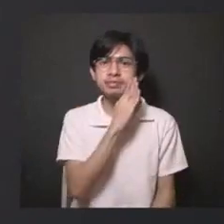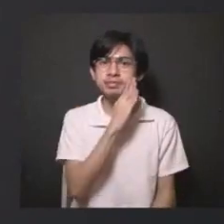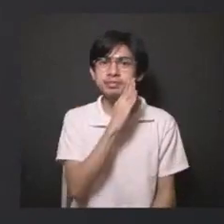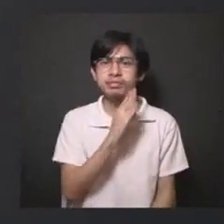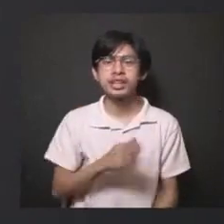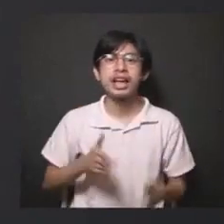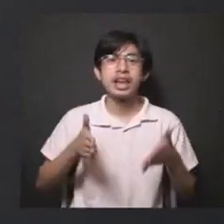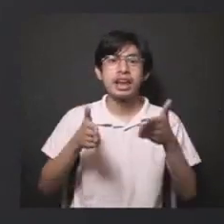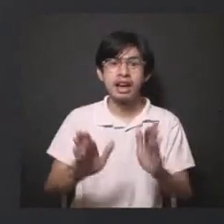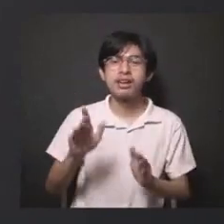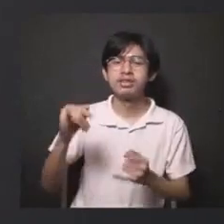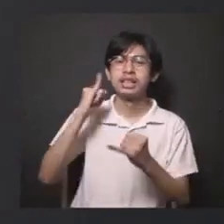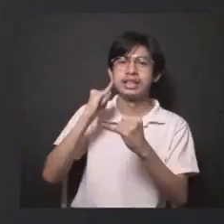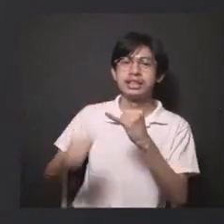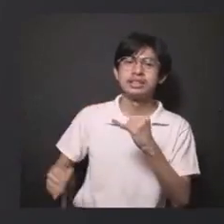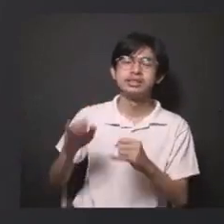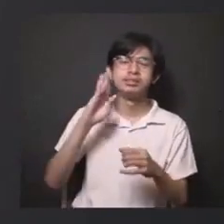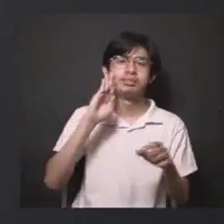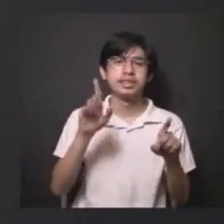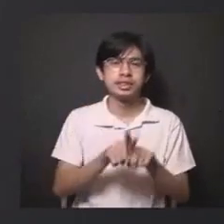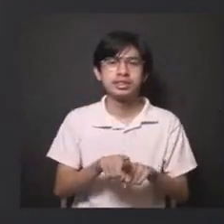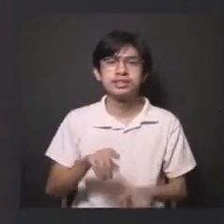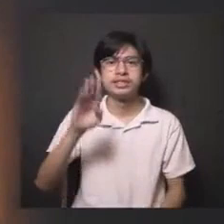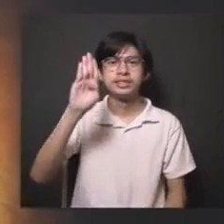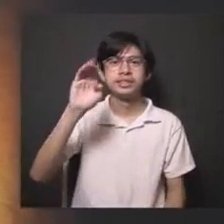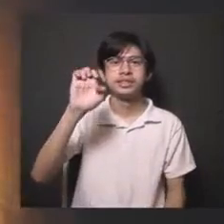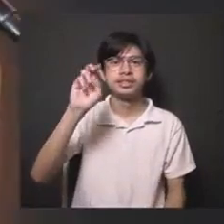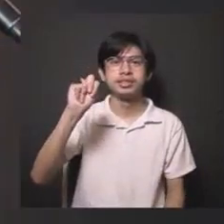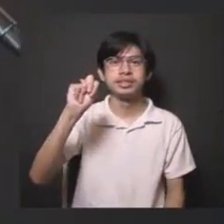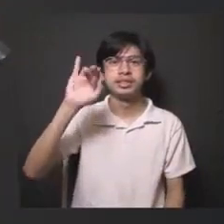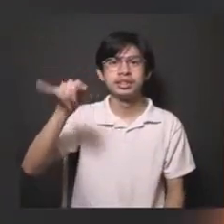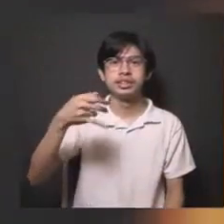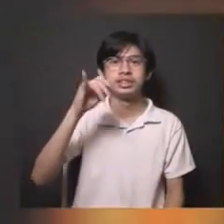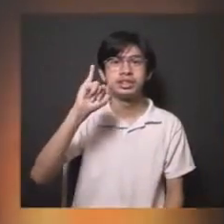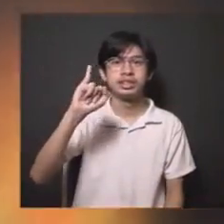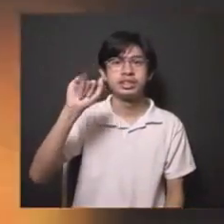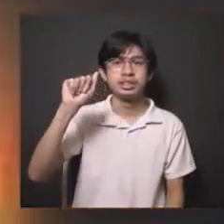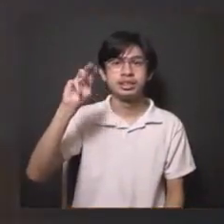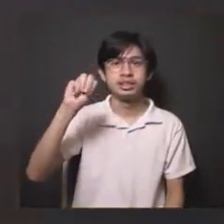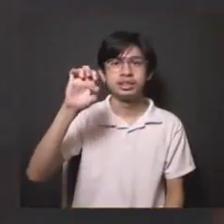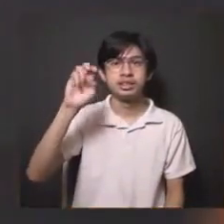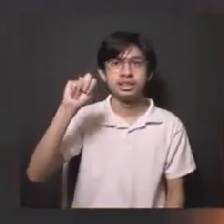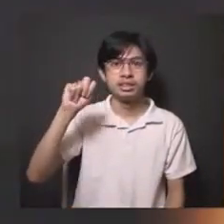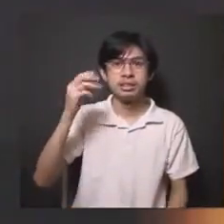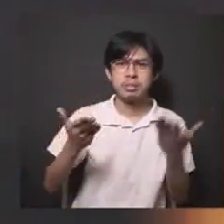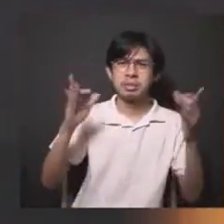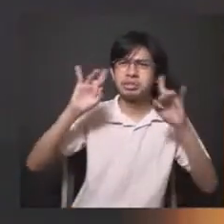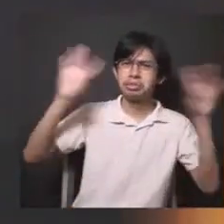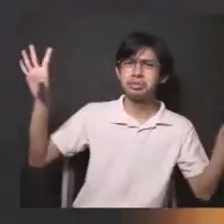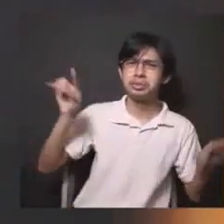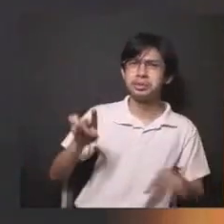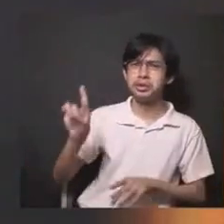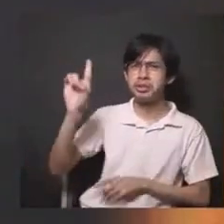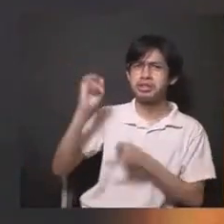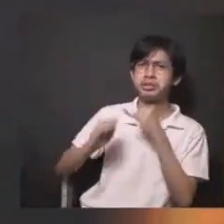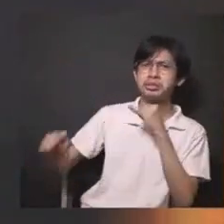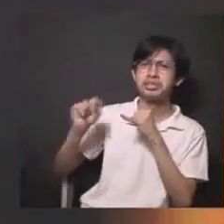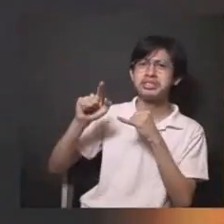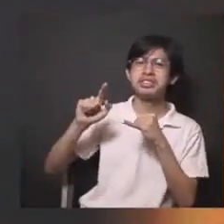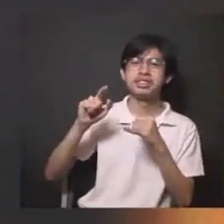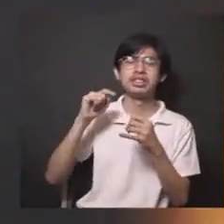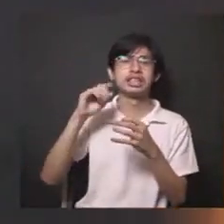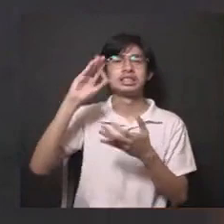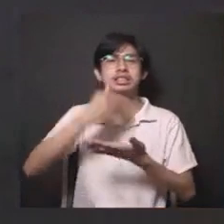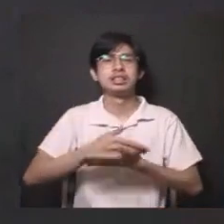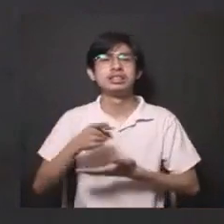go with them. Why? For fear that some harm might come to him. You remember last Sunday, I said that Joseph was the youngest son